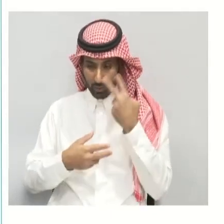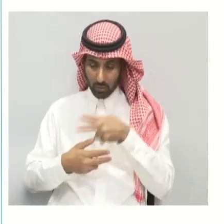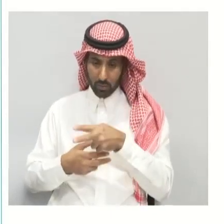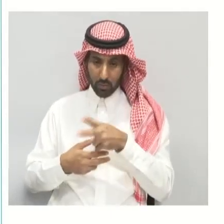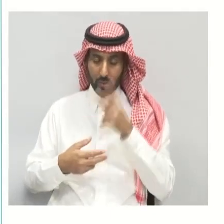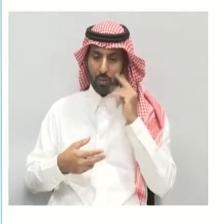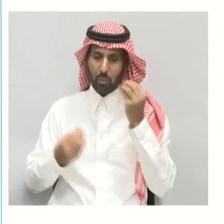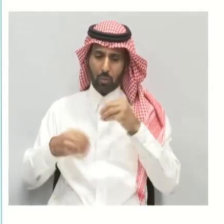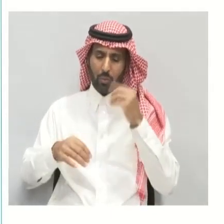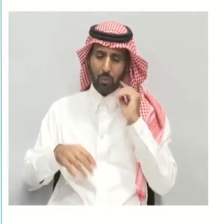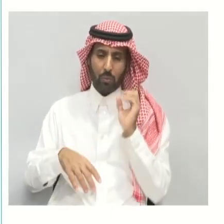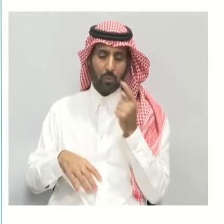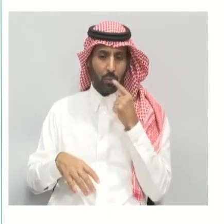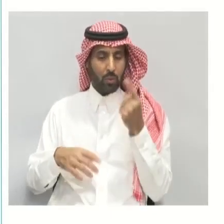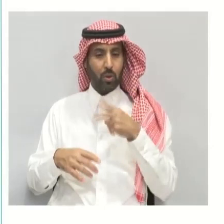see as many as